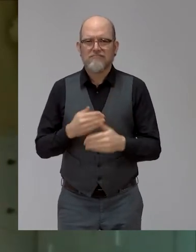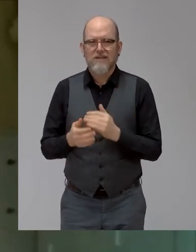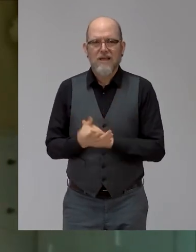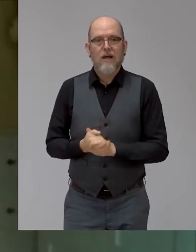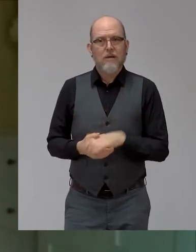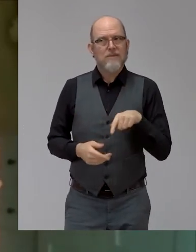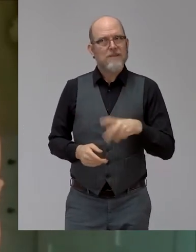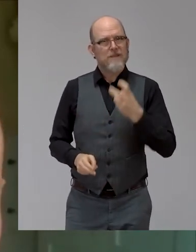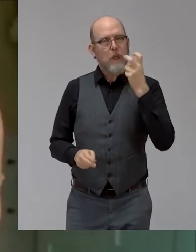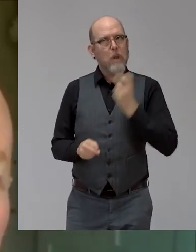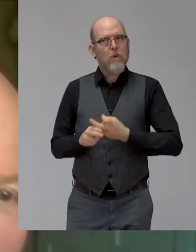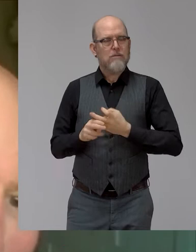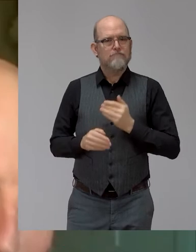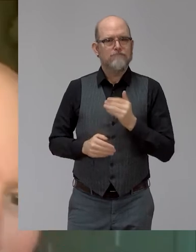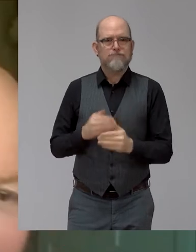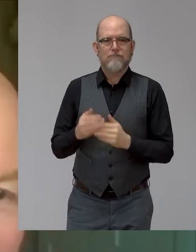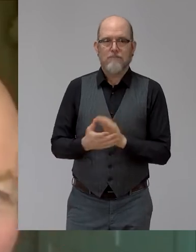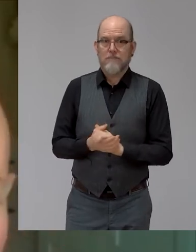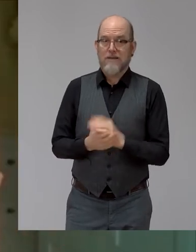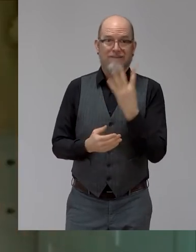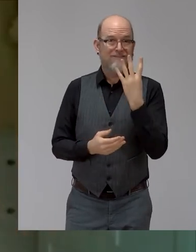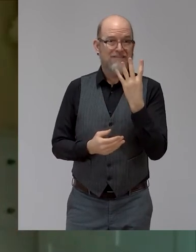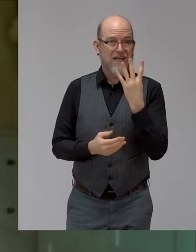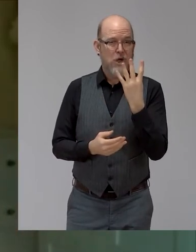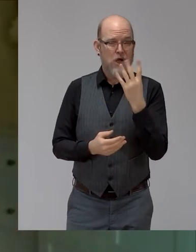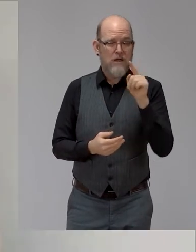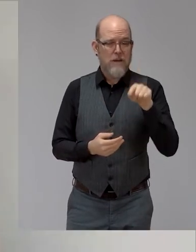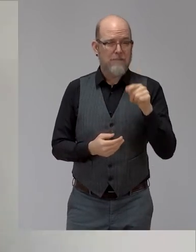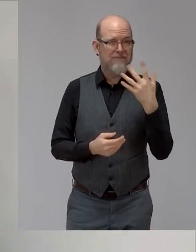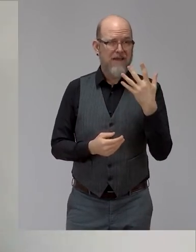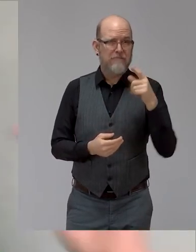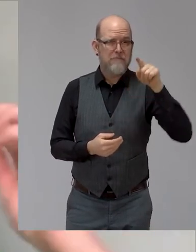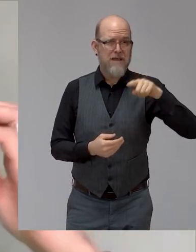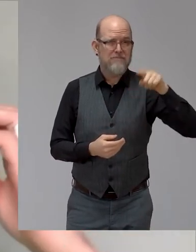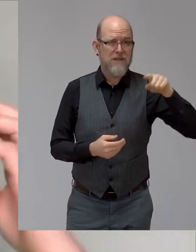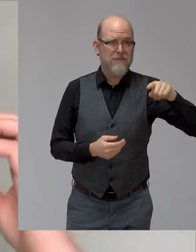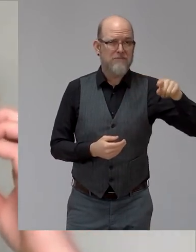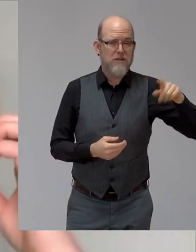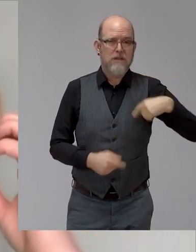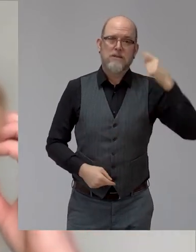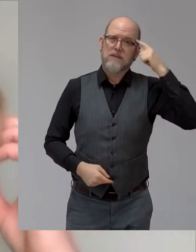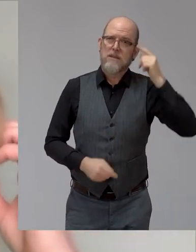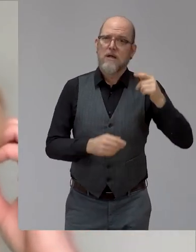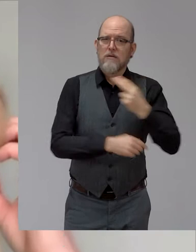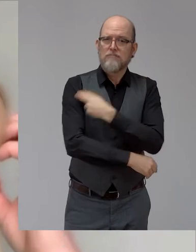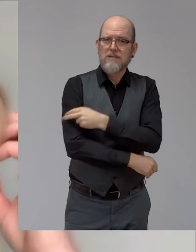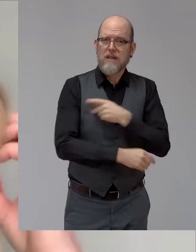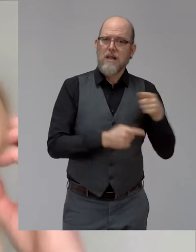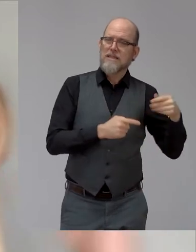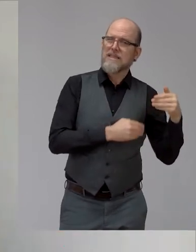months in hospital, trying to run a company at the same time as trying to... Did you stay running the company when you were doing rehab, or,